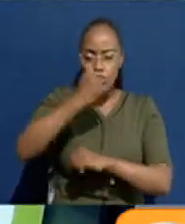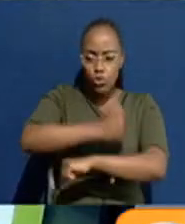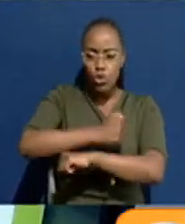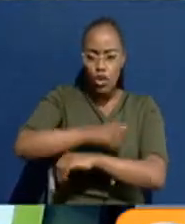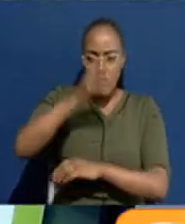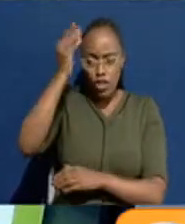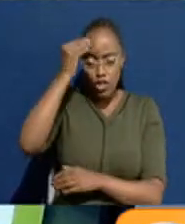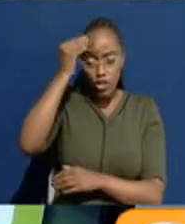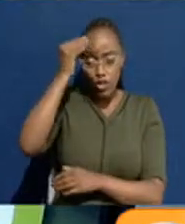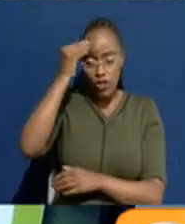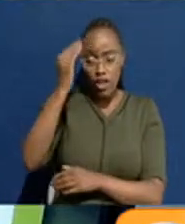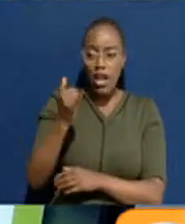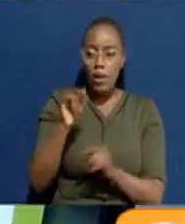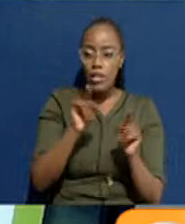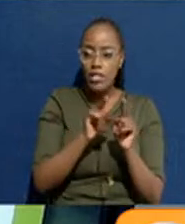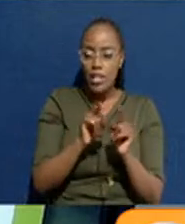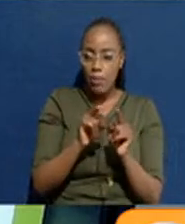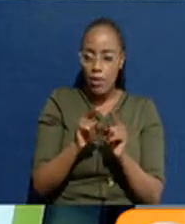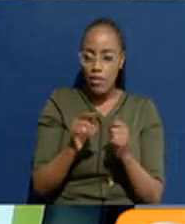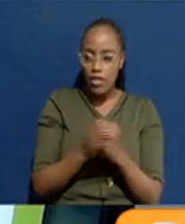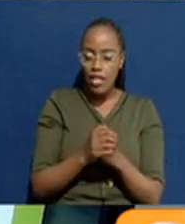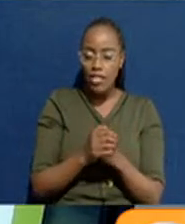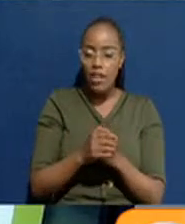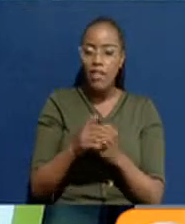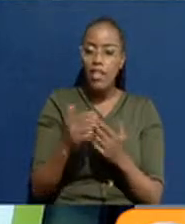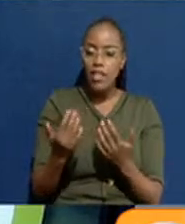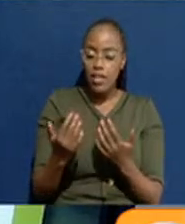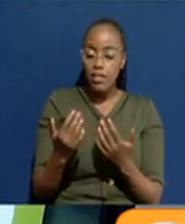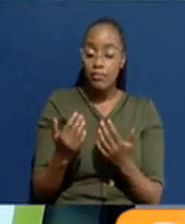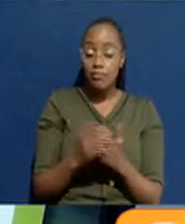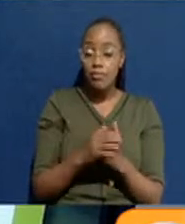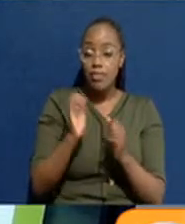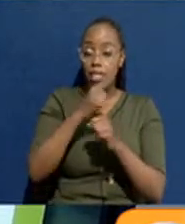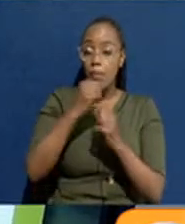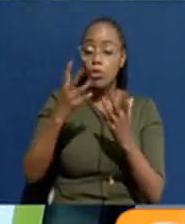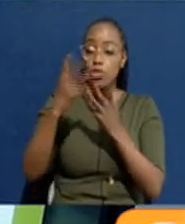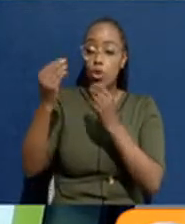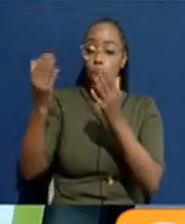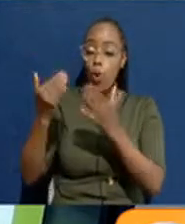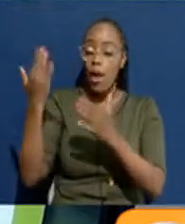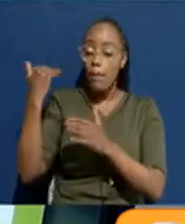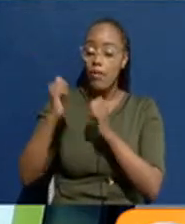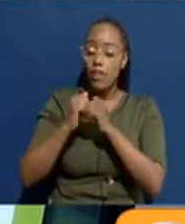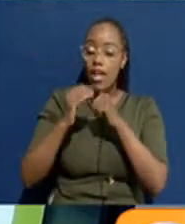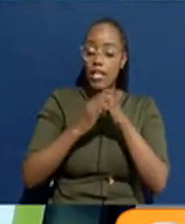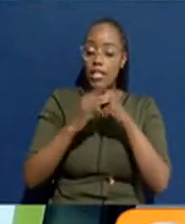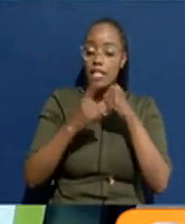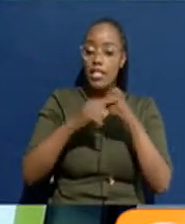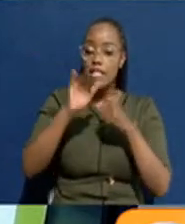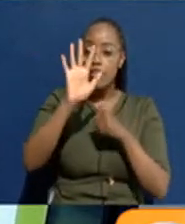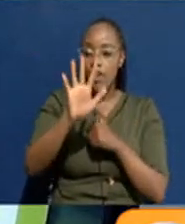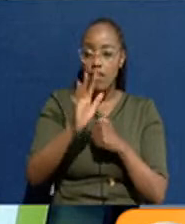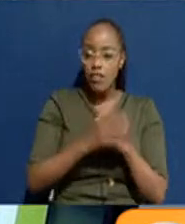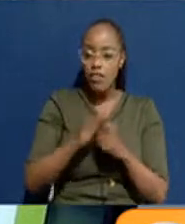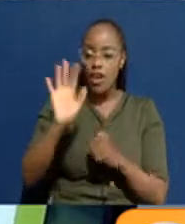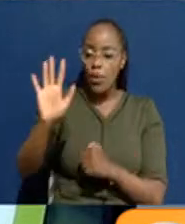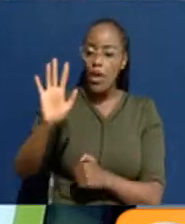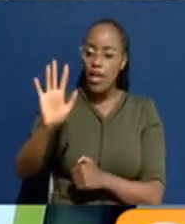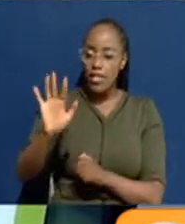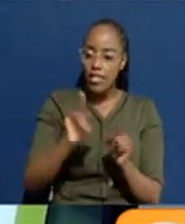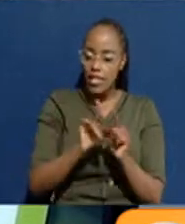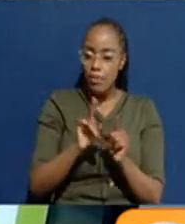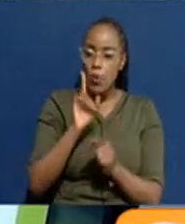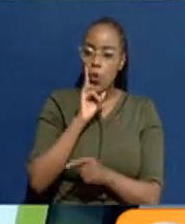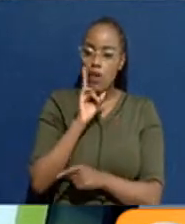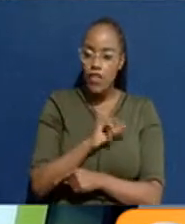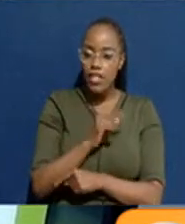forget about so now can, this. Forget about this politicization of every... We cannot go where we were in 1965, let me finish. In 1970. A minute each for closing remarks,